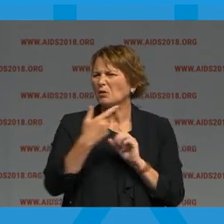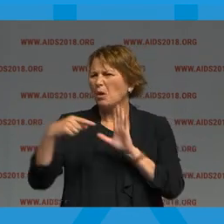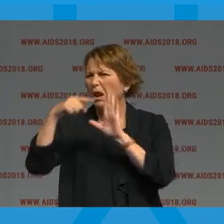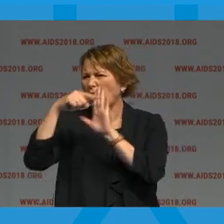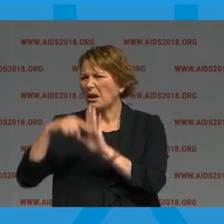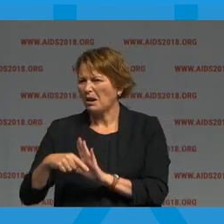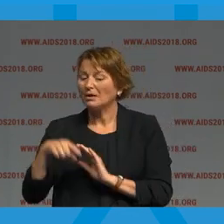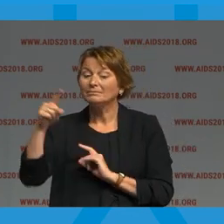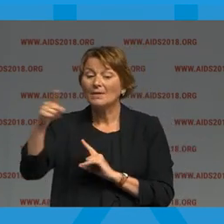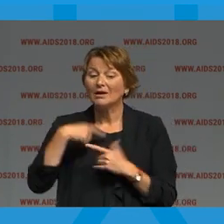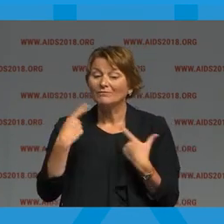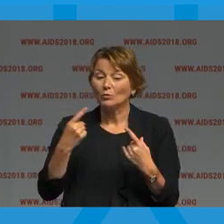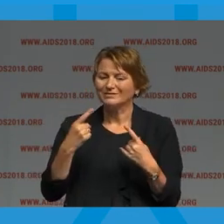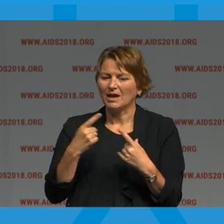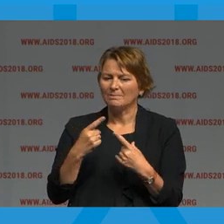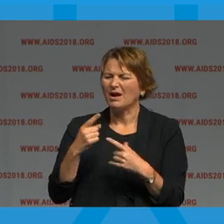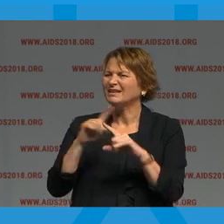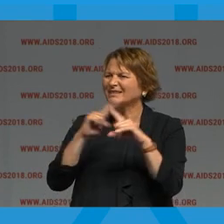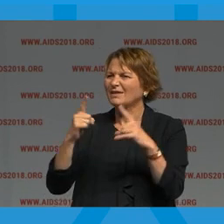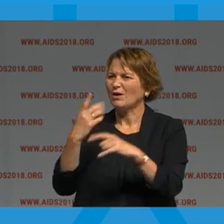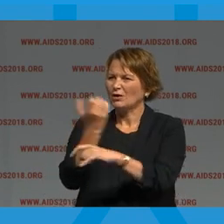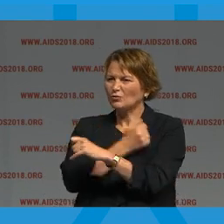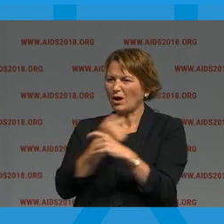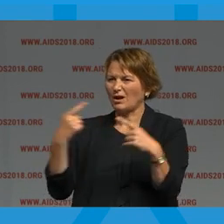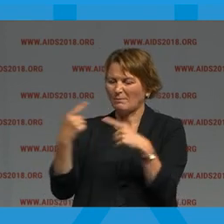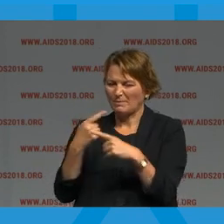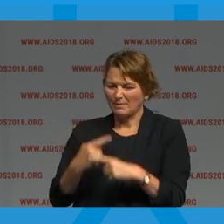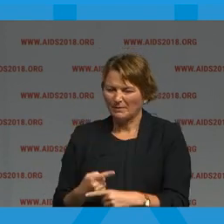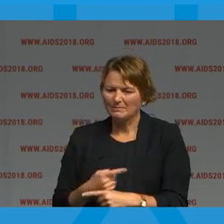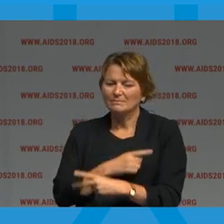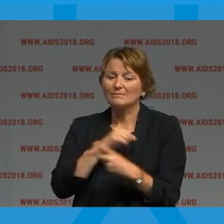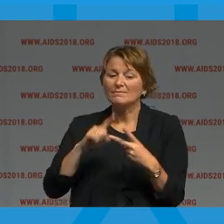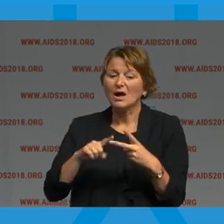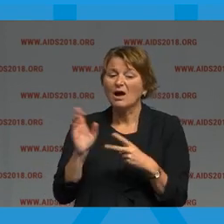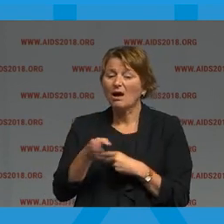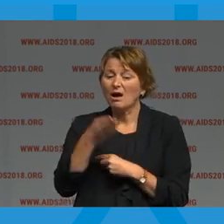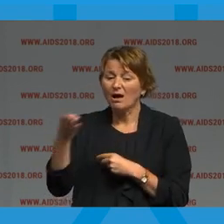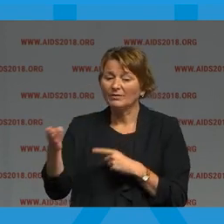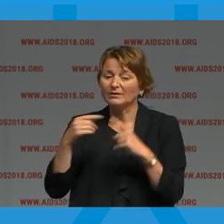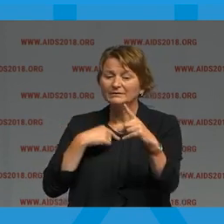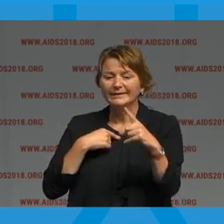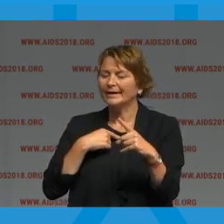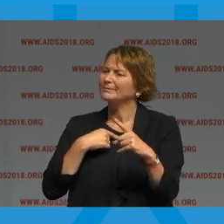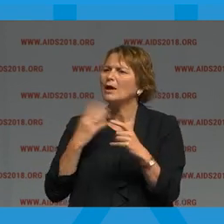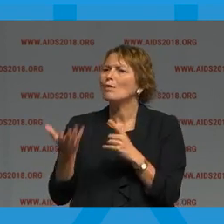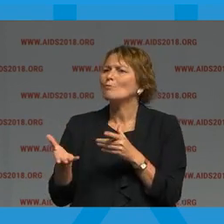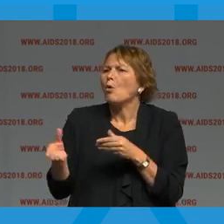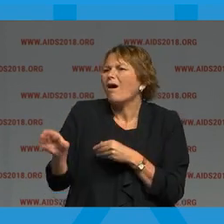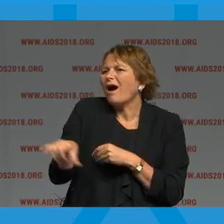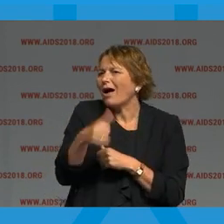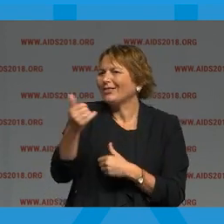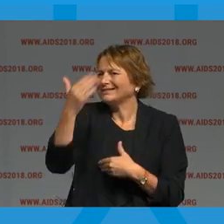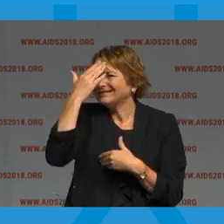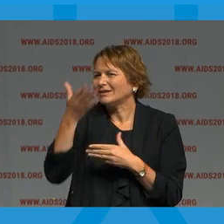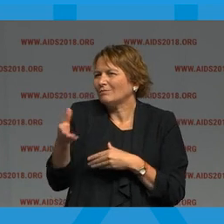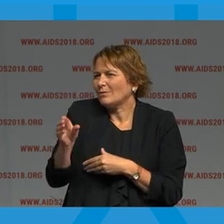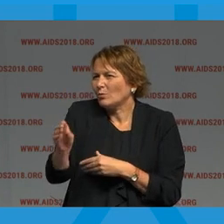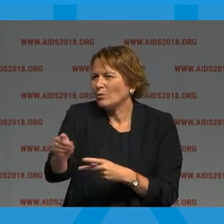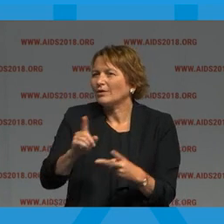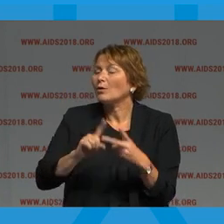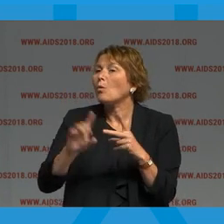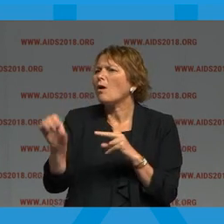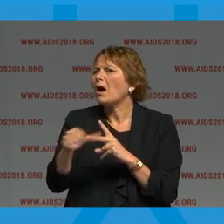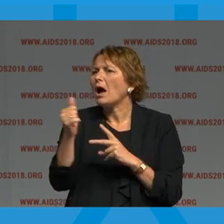of drug-drug interactions, tolerability and side effect issues, impacting in comorbidities, and metabolic side effects with